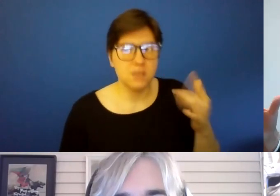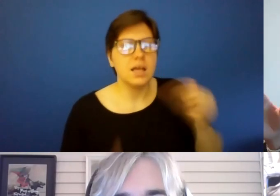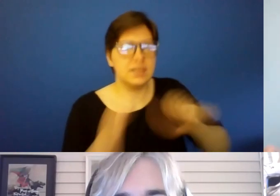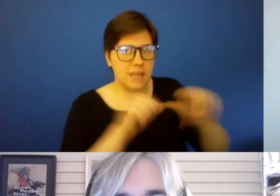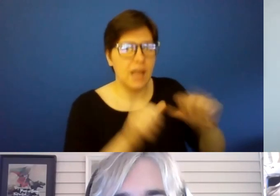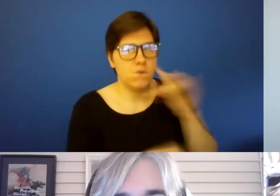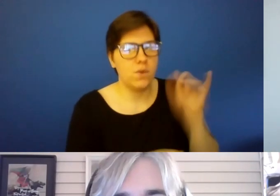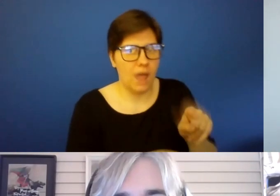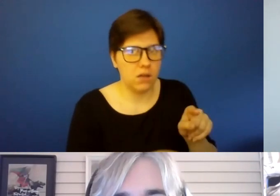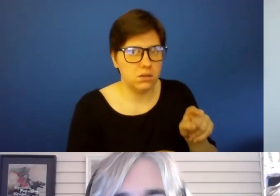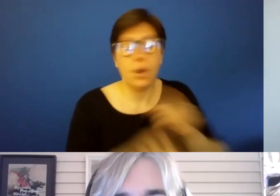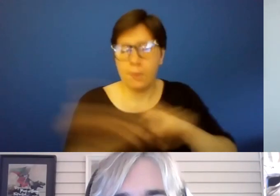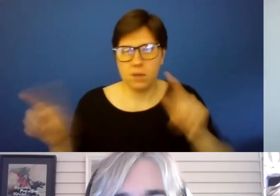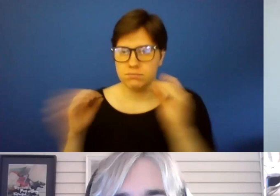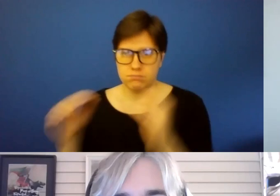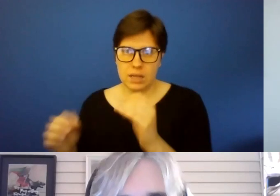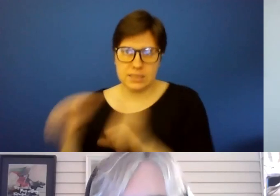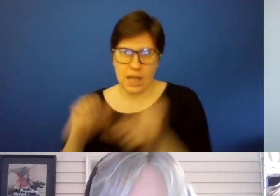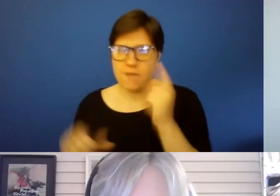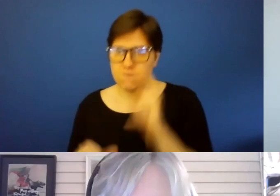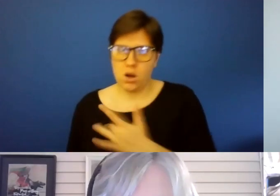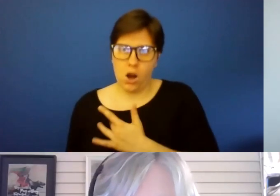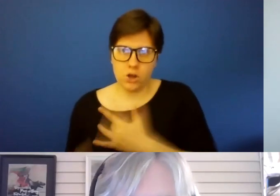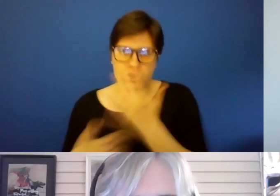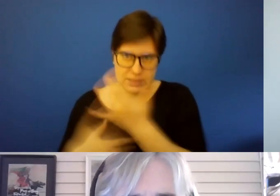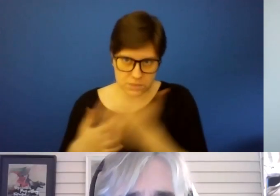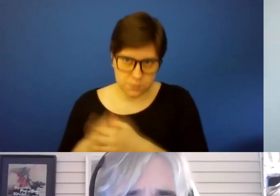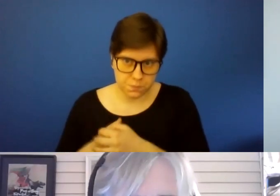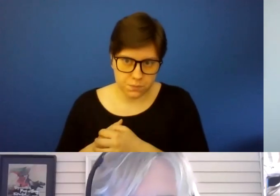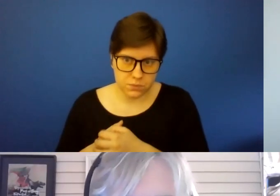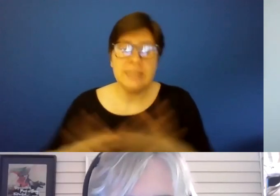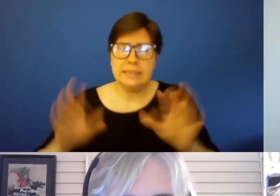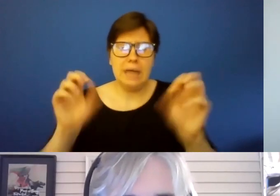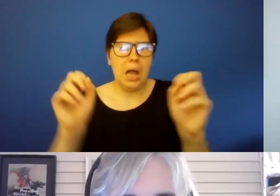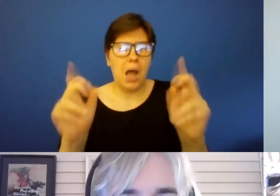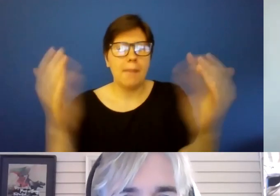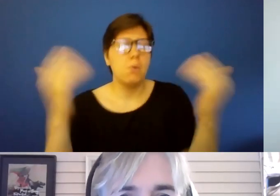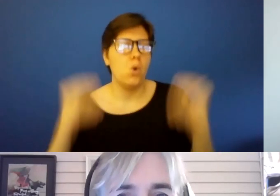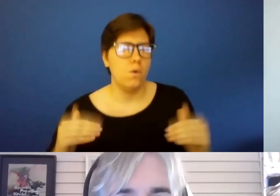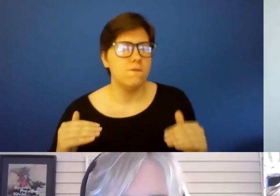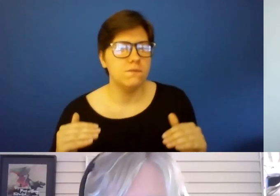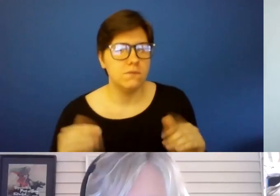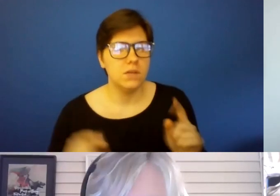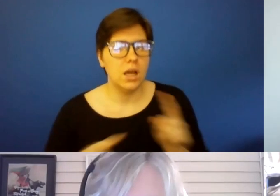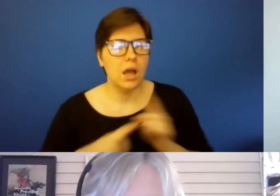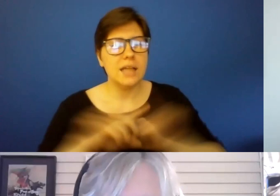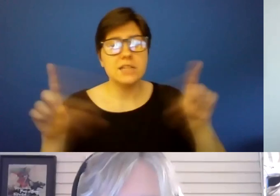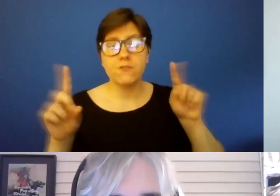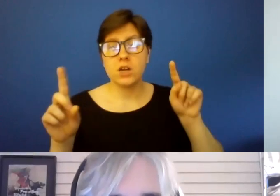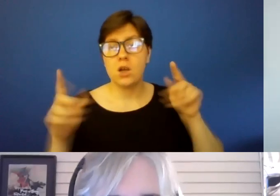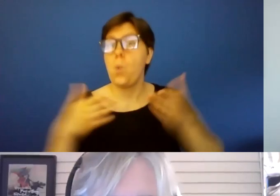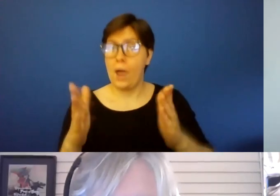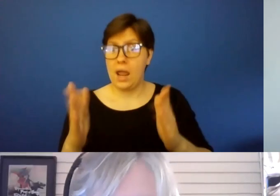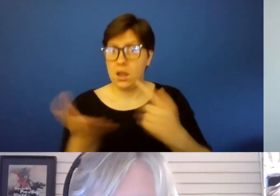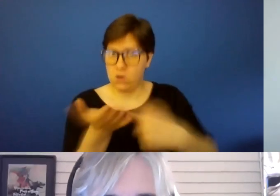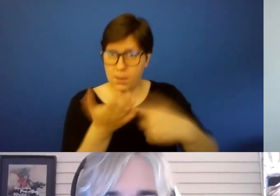that, but there isn't science for cardiac and other causes. Okay. Okay, I think that we're going to move to just a different way of looking at some of these same issues,